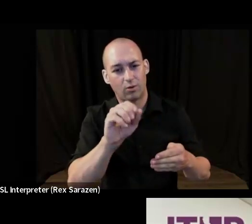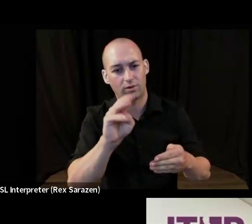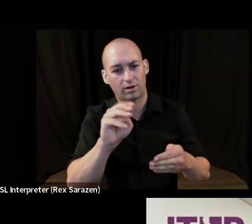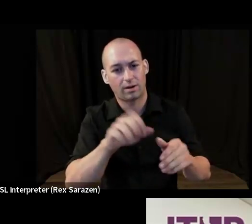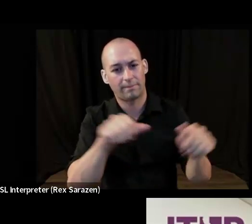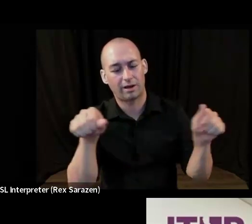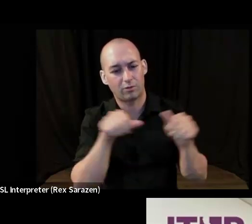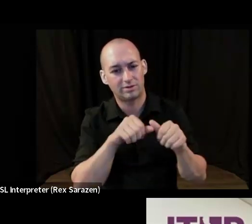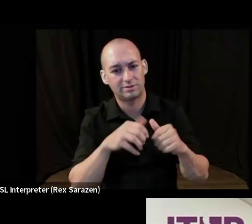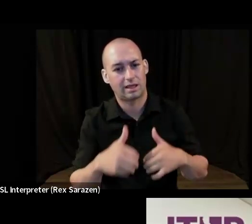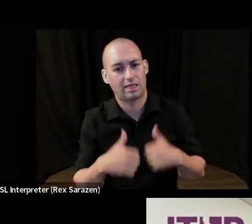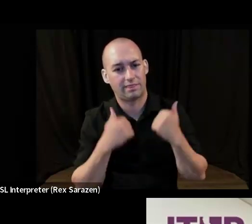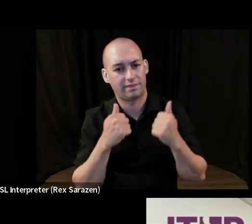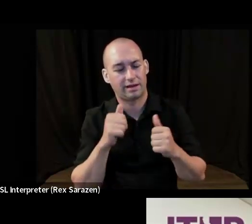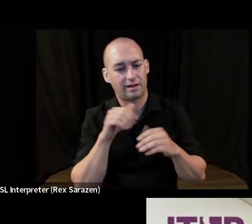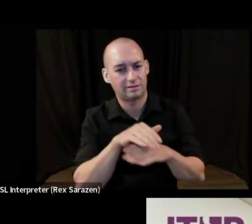health access and